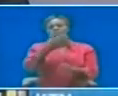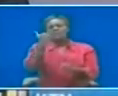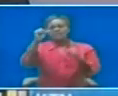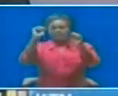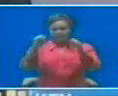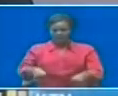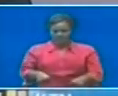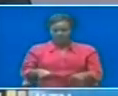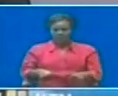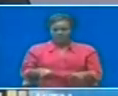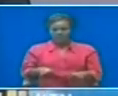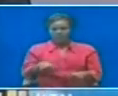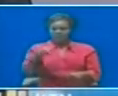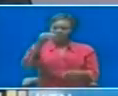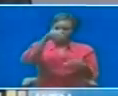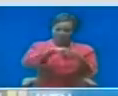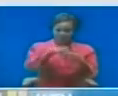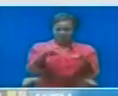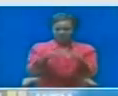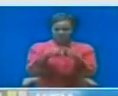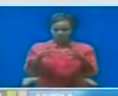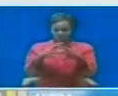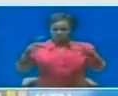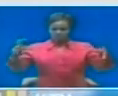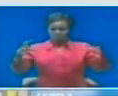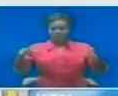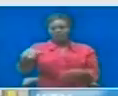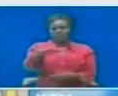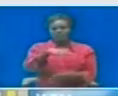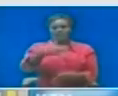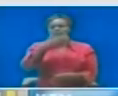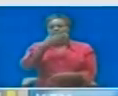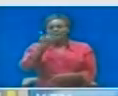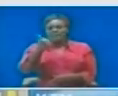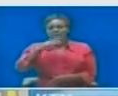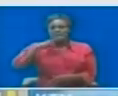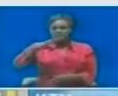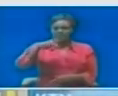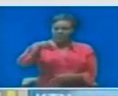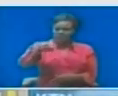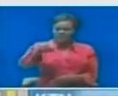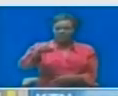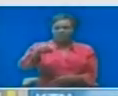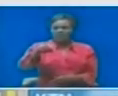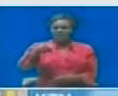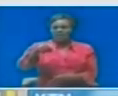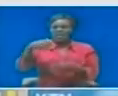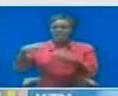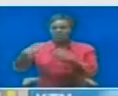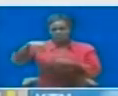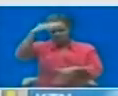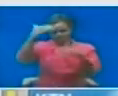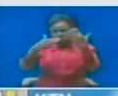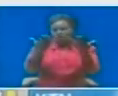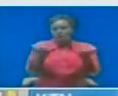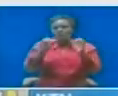yeah, people are quite investing in that. Right. So it's a growing field. Are people better speakers after they've left a certain profession, or they can